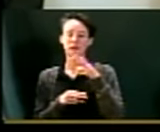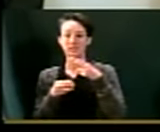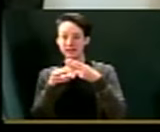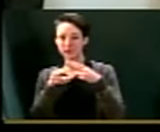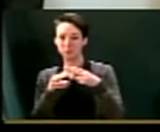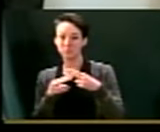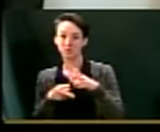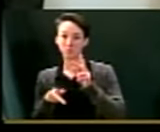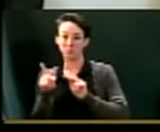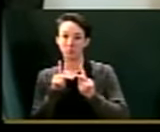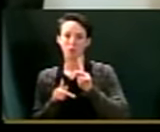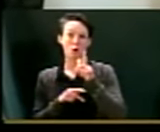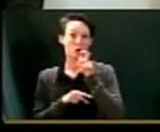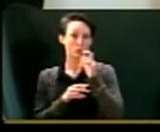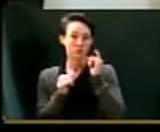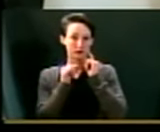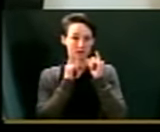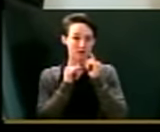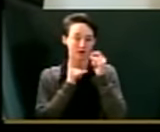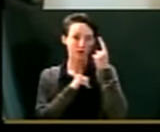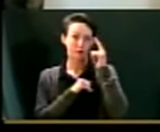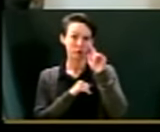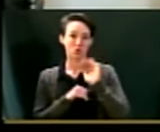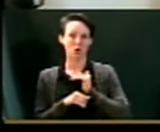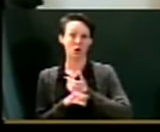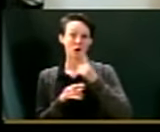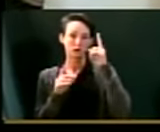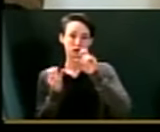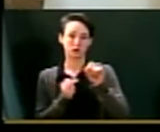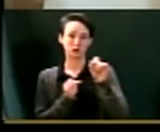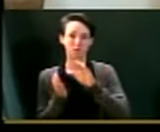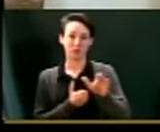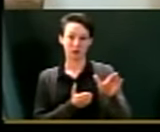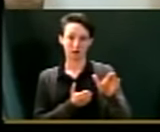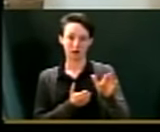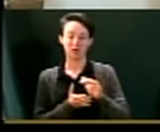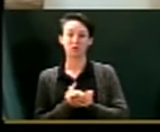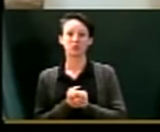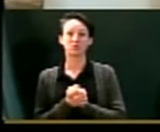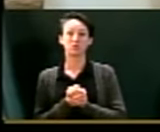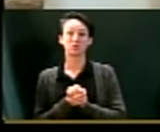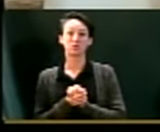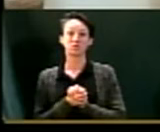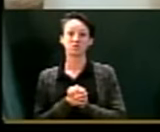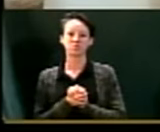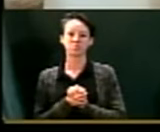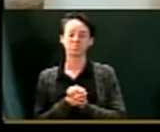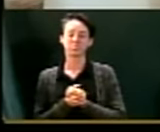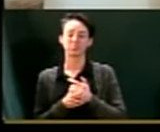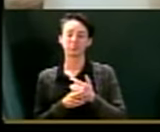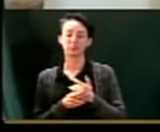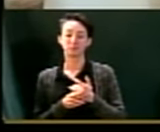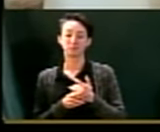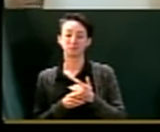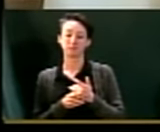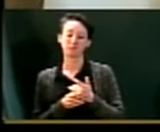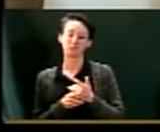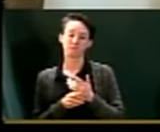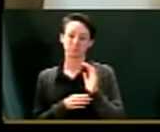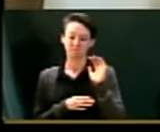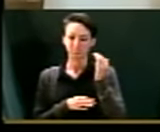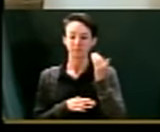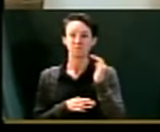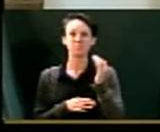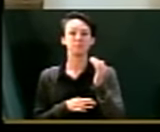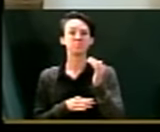names of people who were interviewed for our strategic plan, it struck me that these